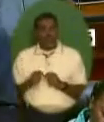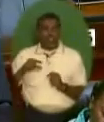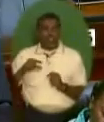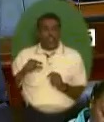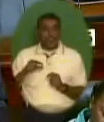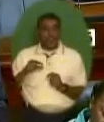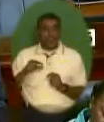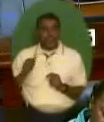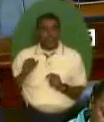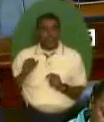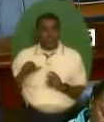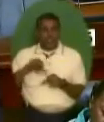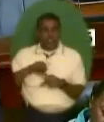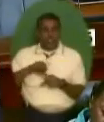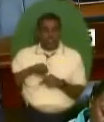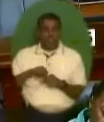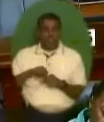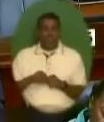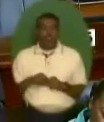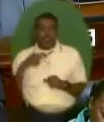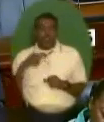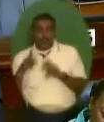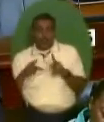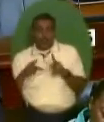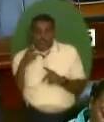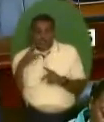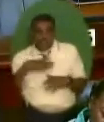is now known and admired throughout the world. Many developed